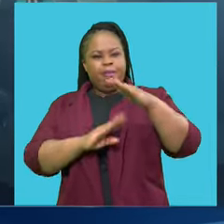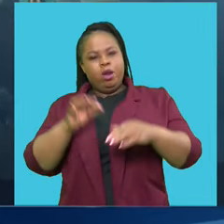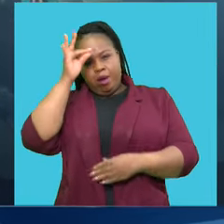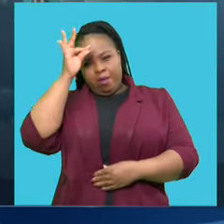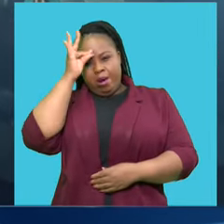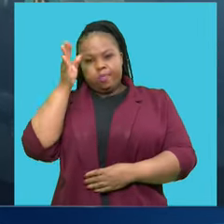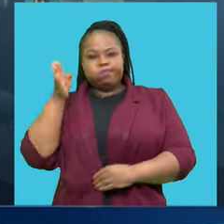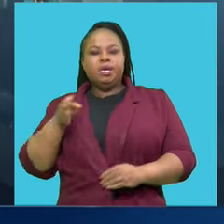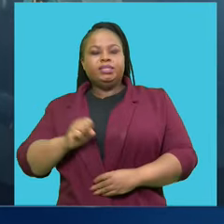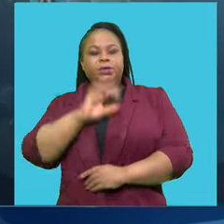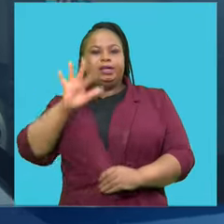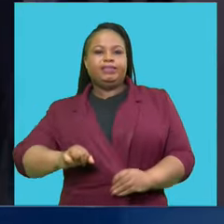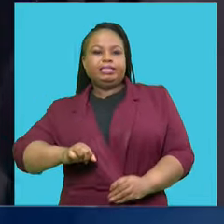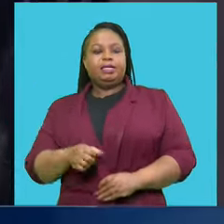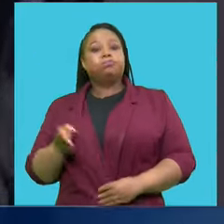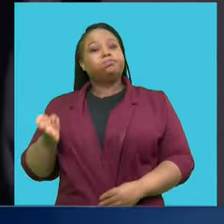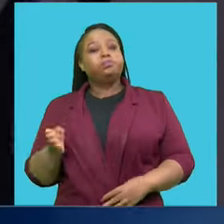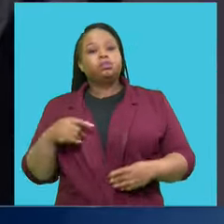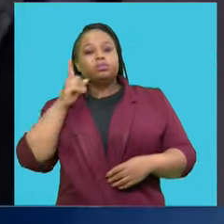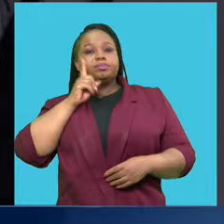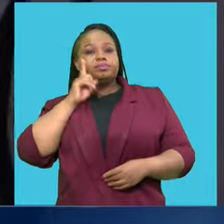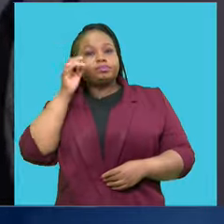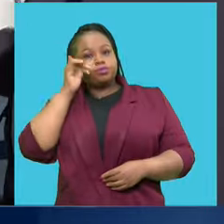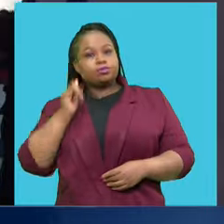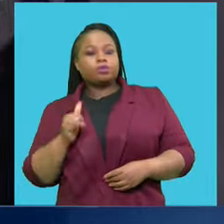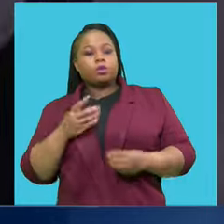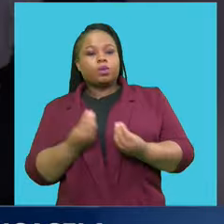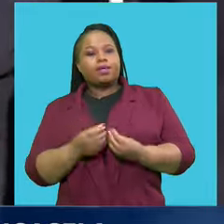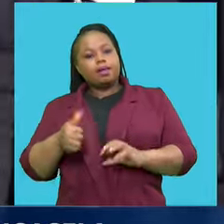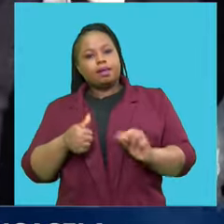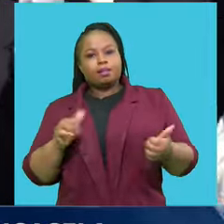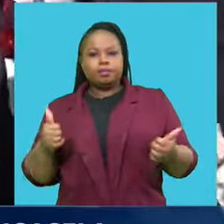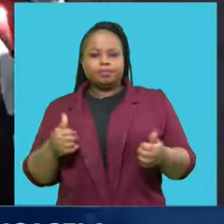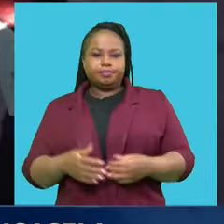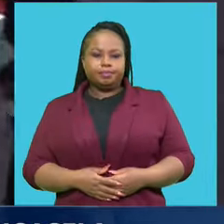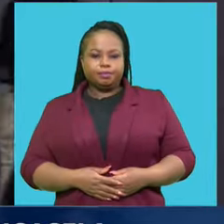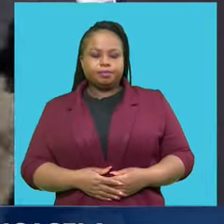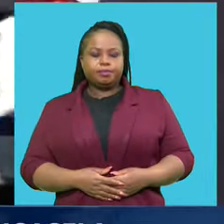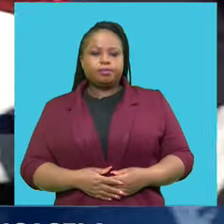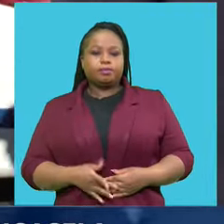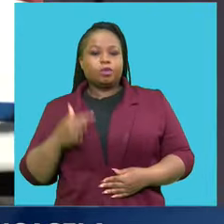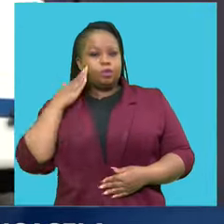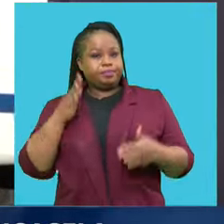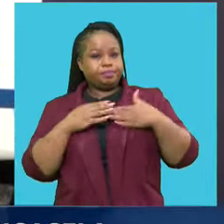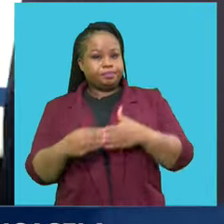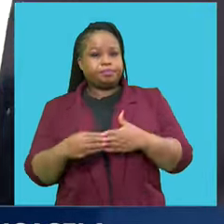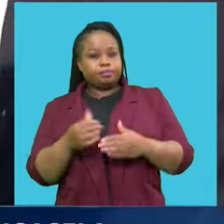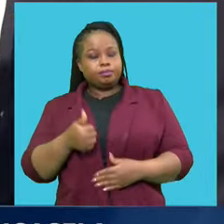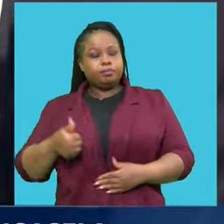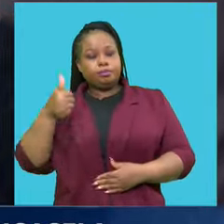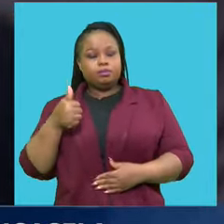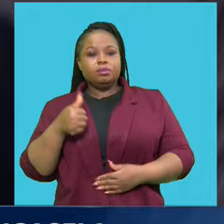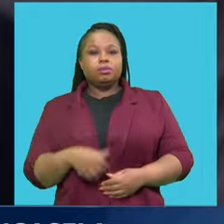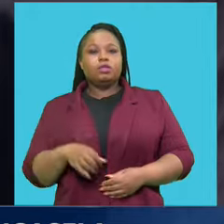yesipolisa yoMzantsi Afrika ukuquka nezinye iiarhente zogcino mthetho ekhokele iphulo